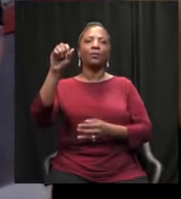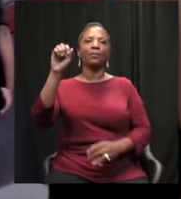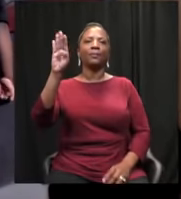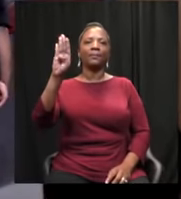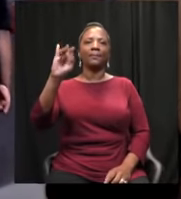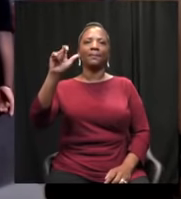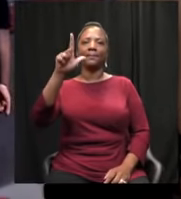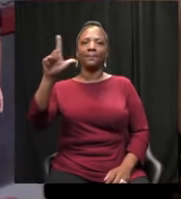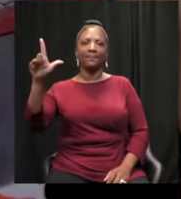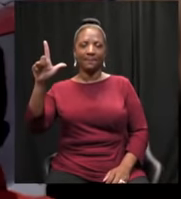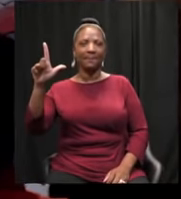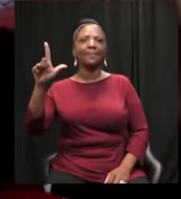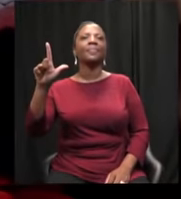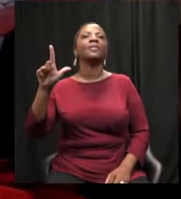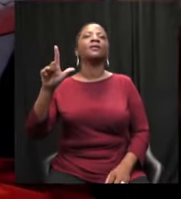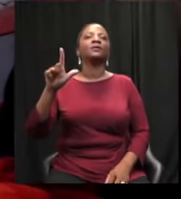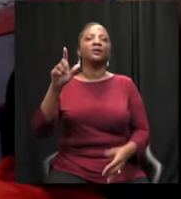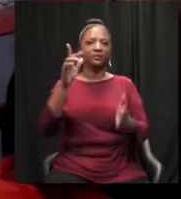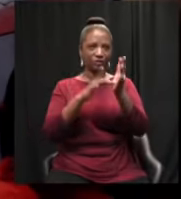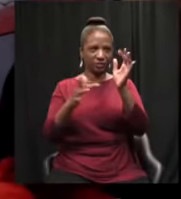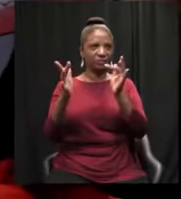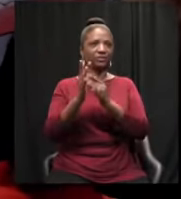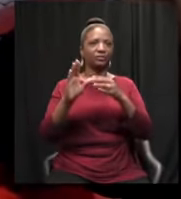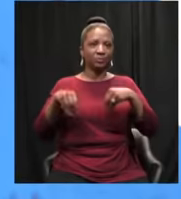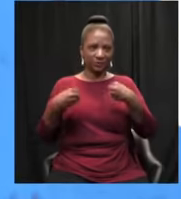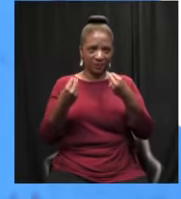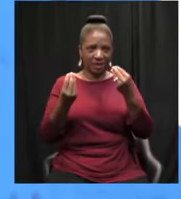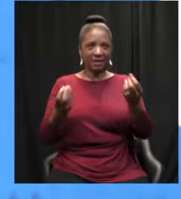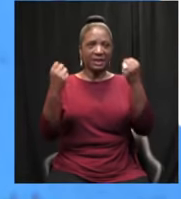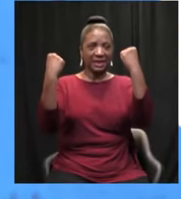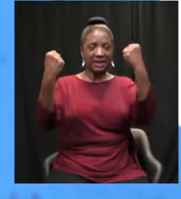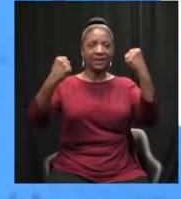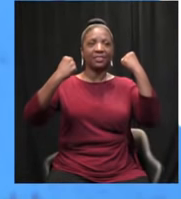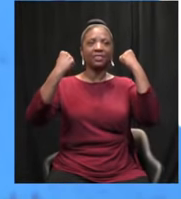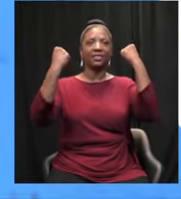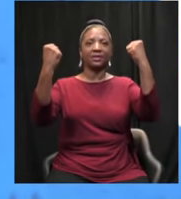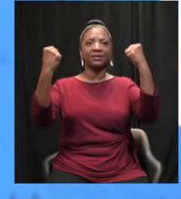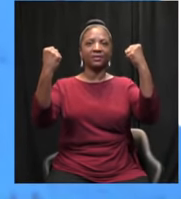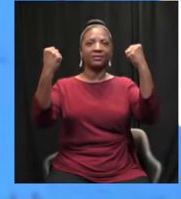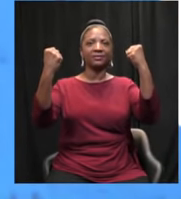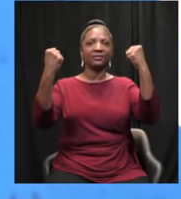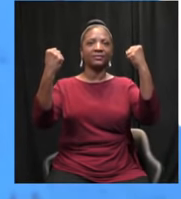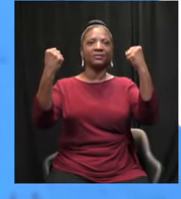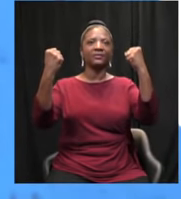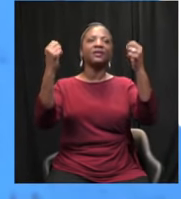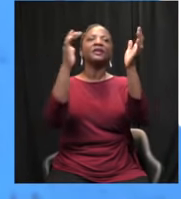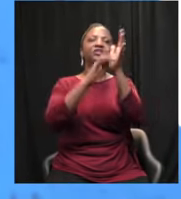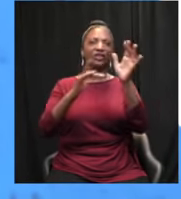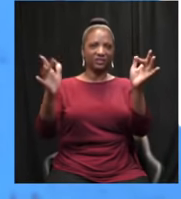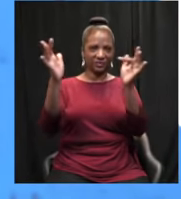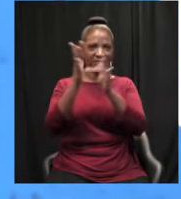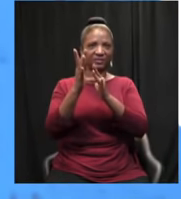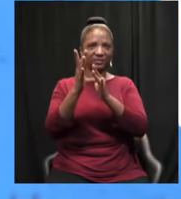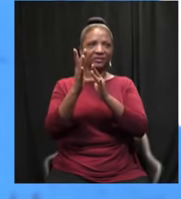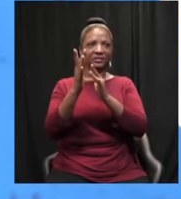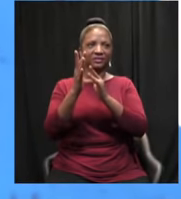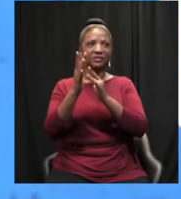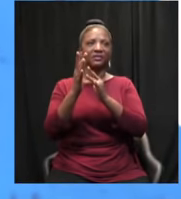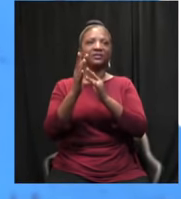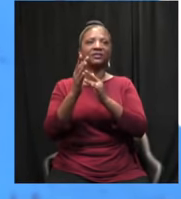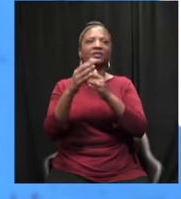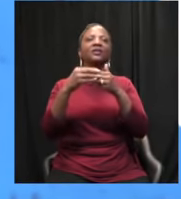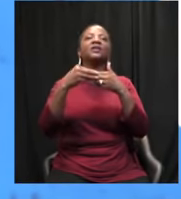Jesus, who gave you health and strength? Jesus, who shows you your way? Jesus, how did you raise those